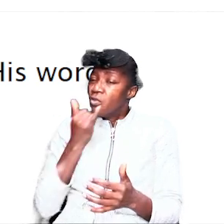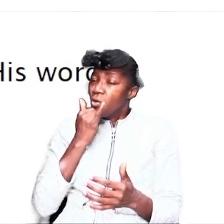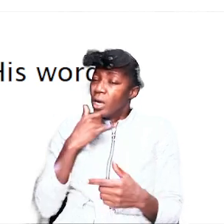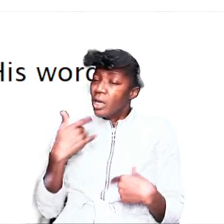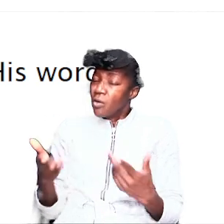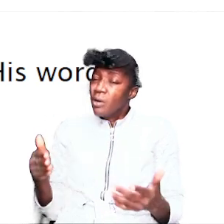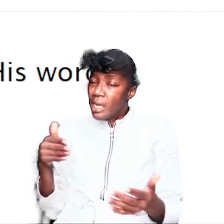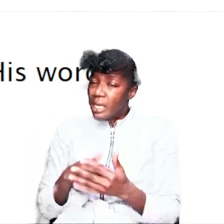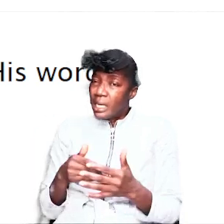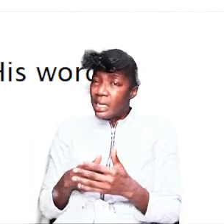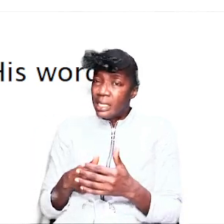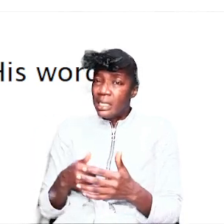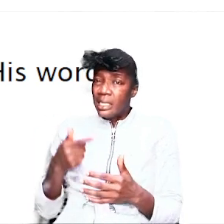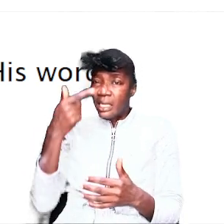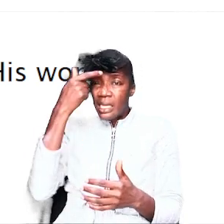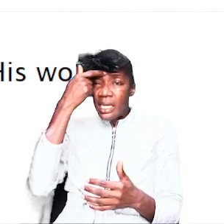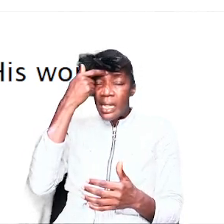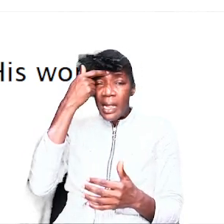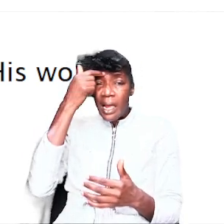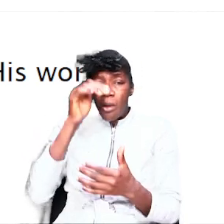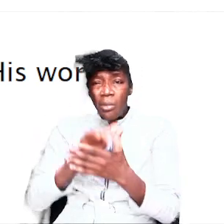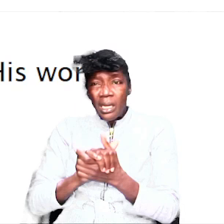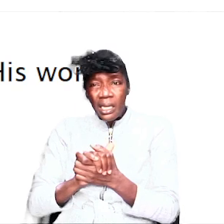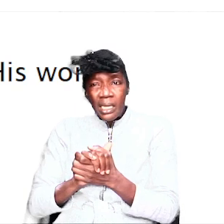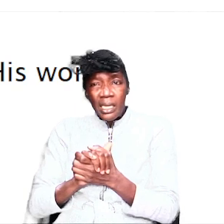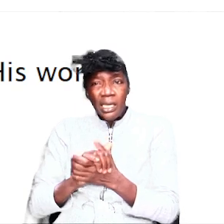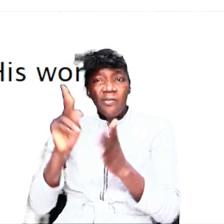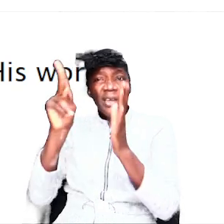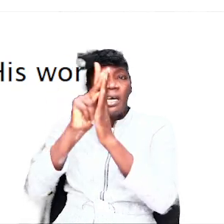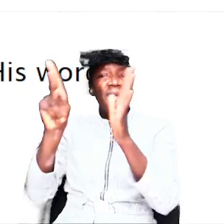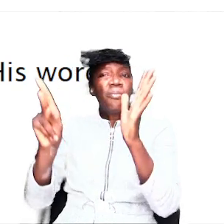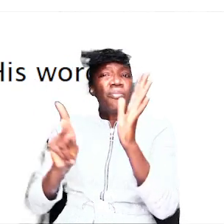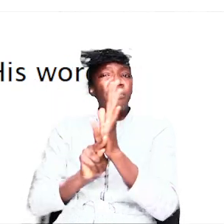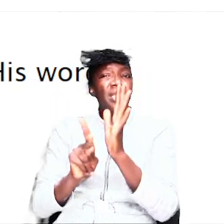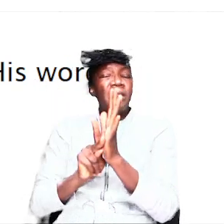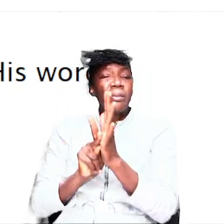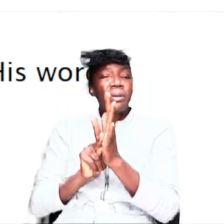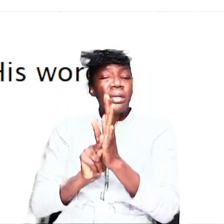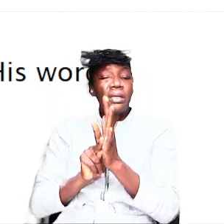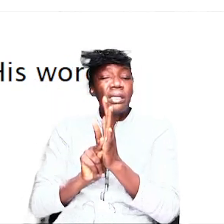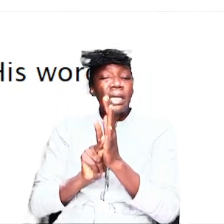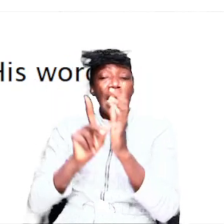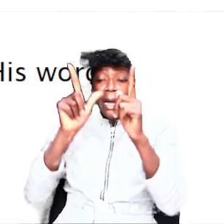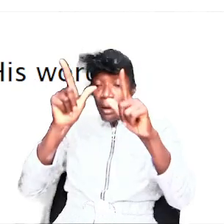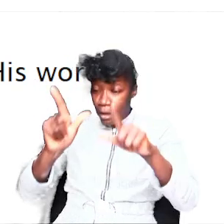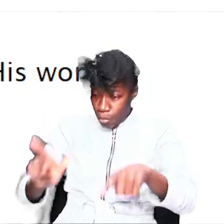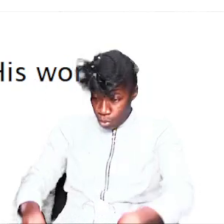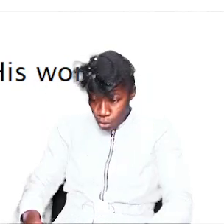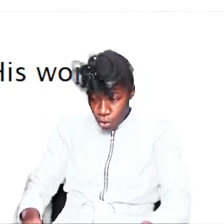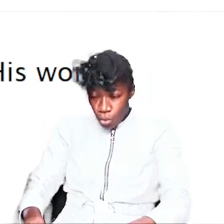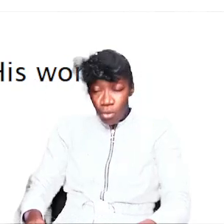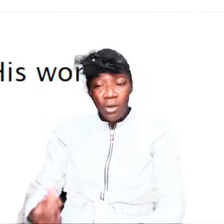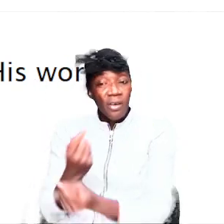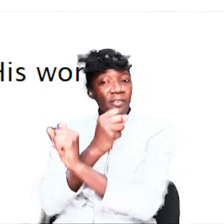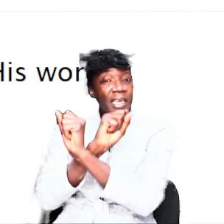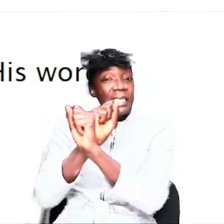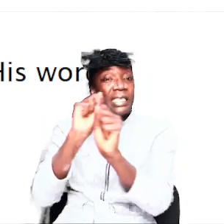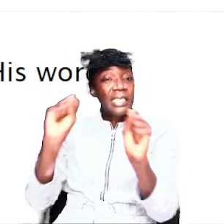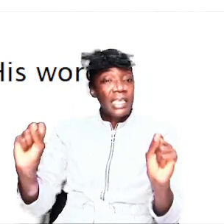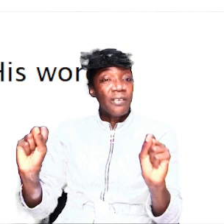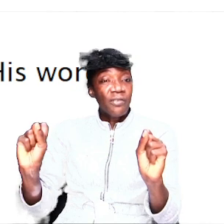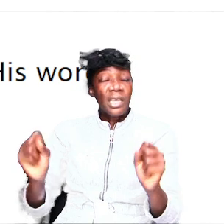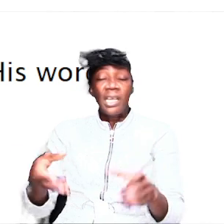going against established principles that are laid down for our safeguard.